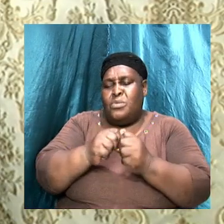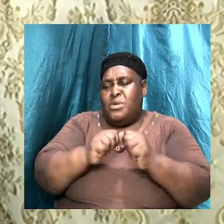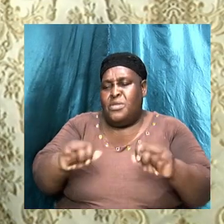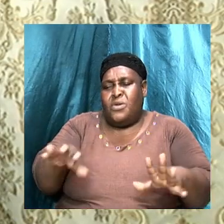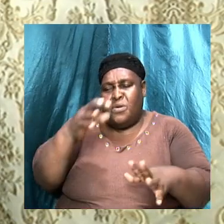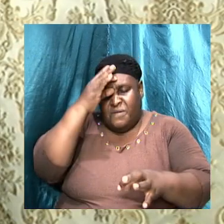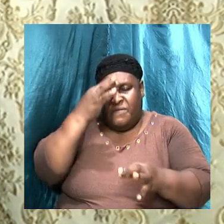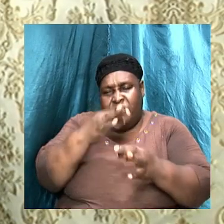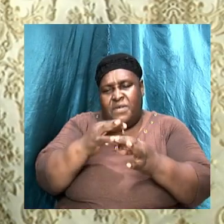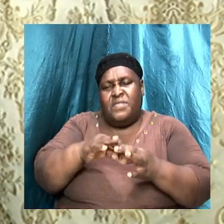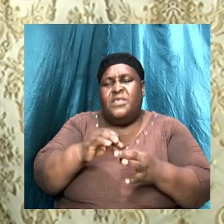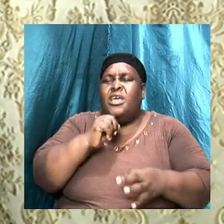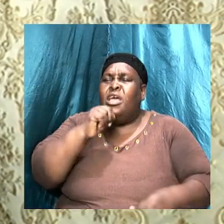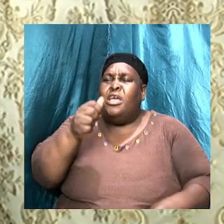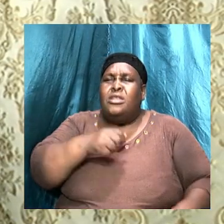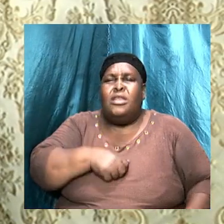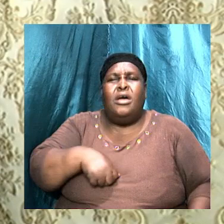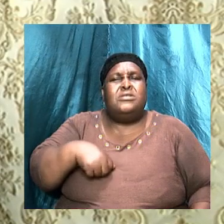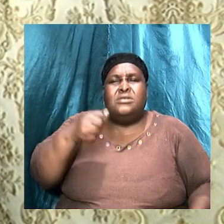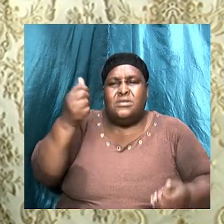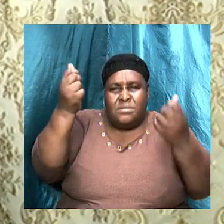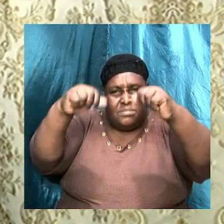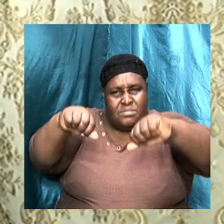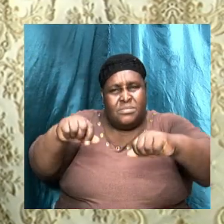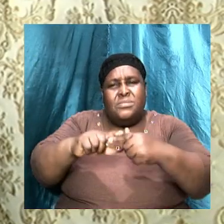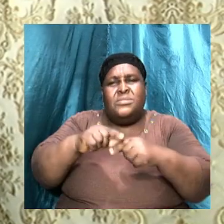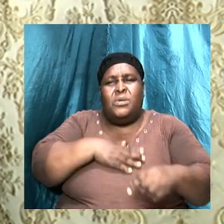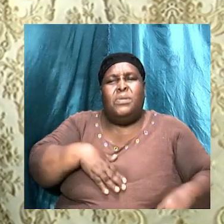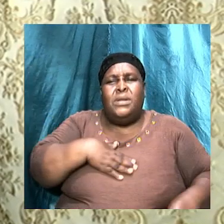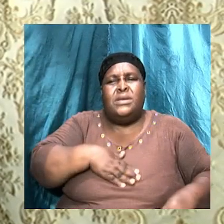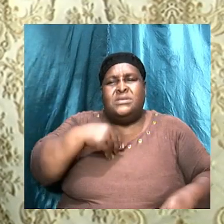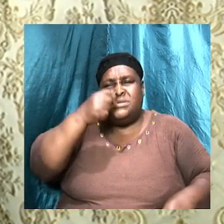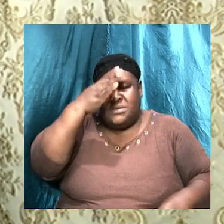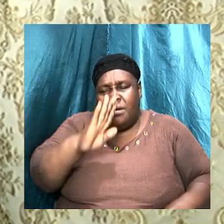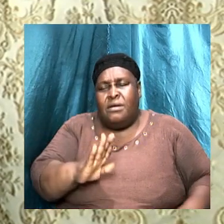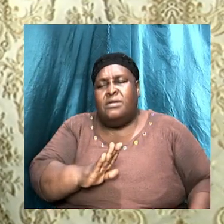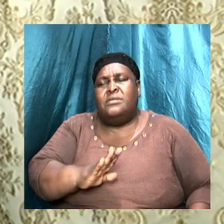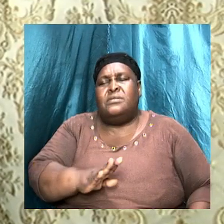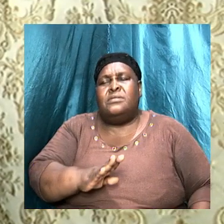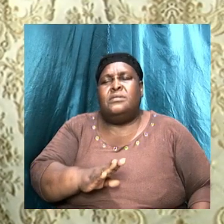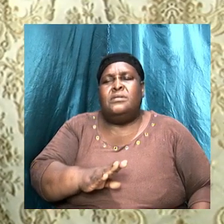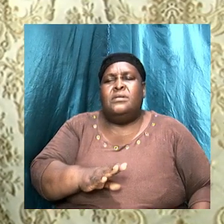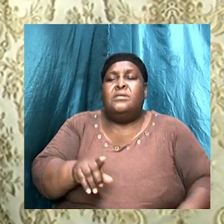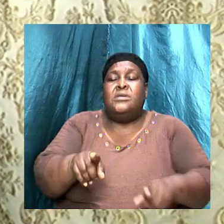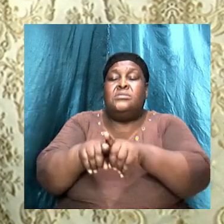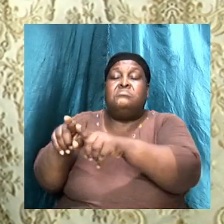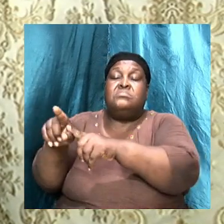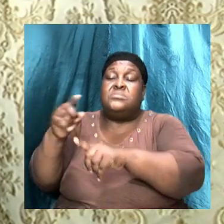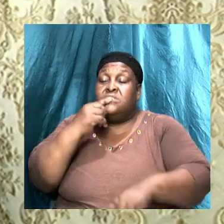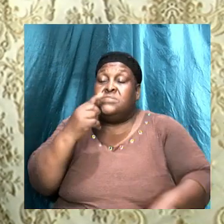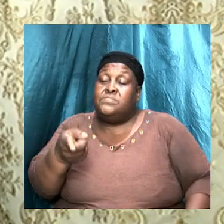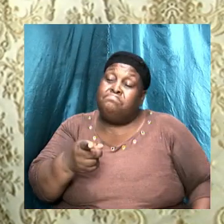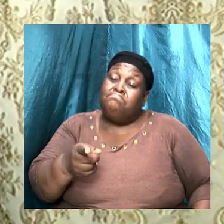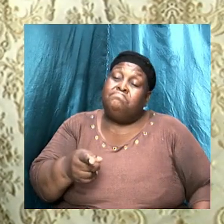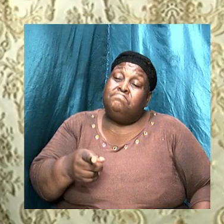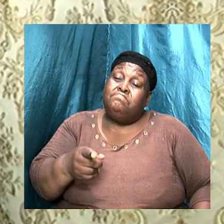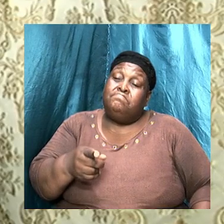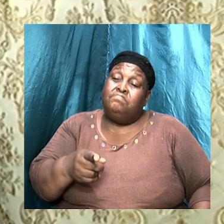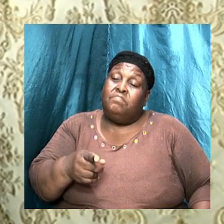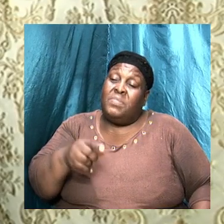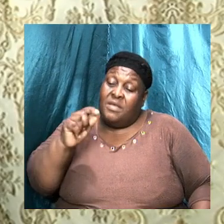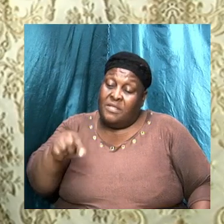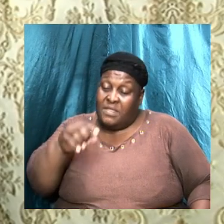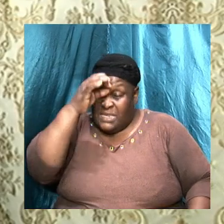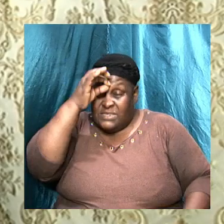impossible to please God. That is what we said. But we also said that this